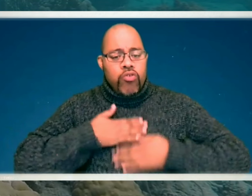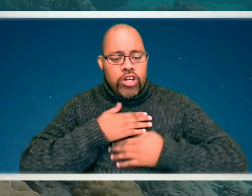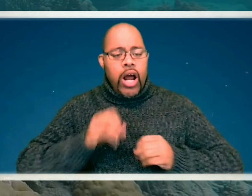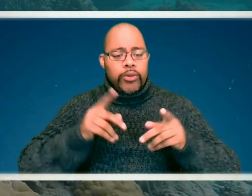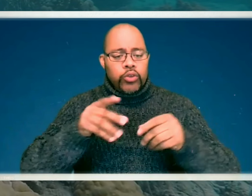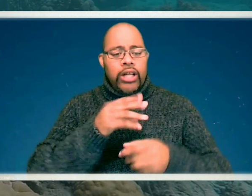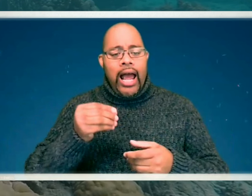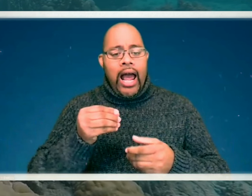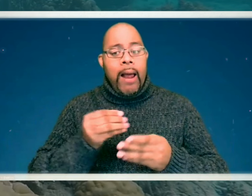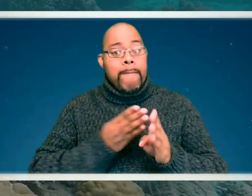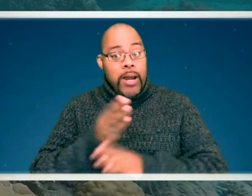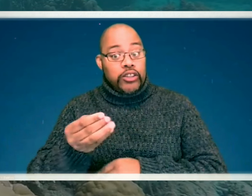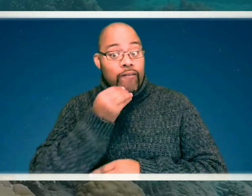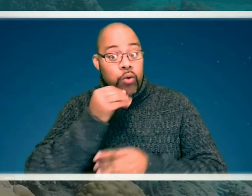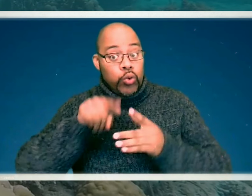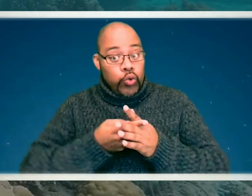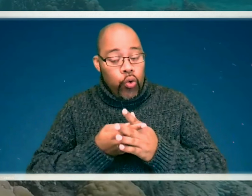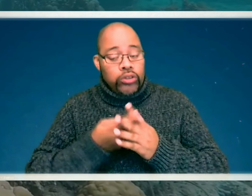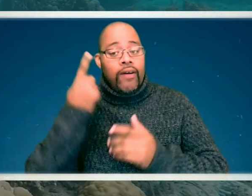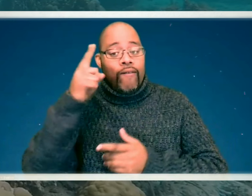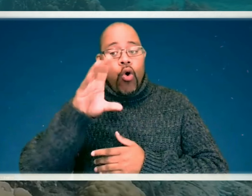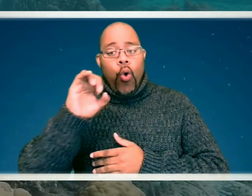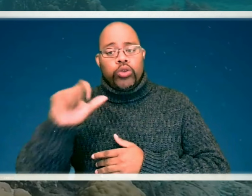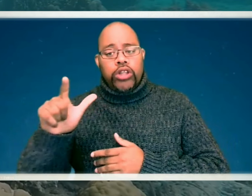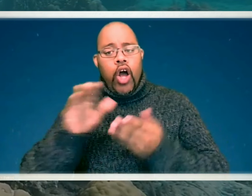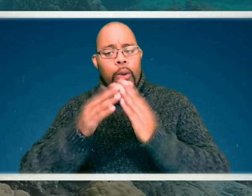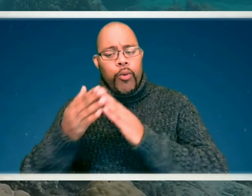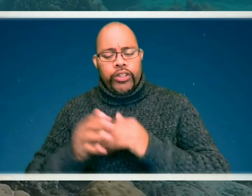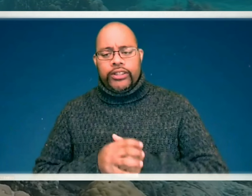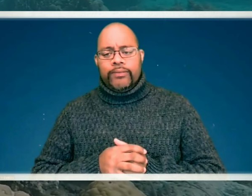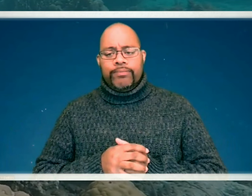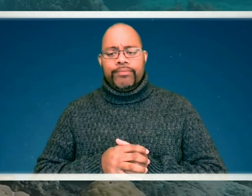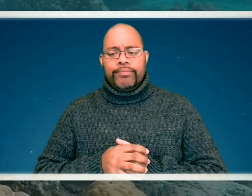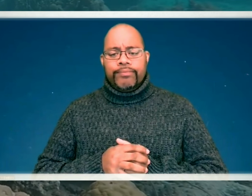source of food, and they are a major source of food for coastal communities.